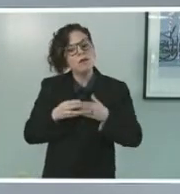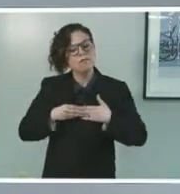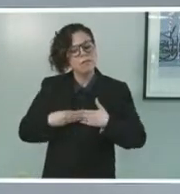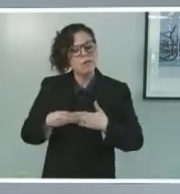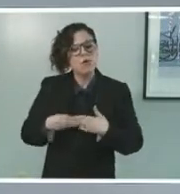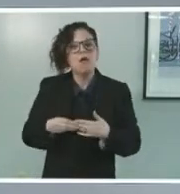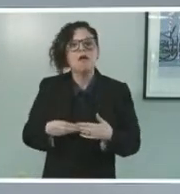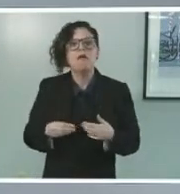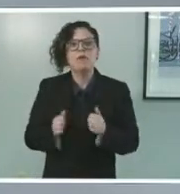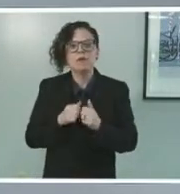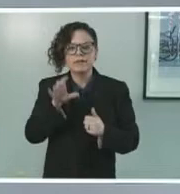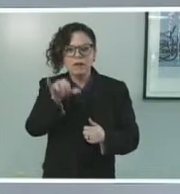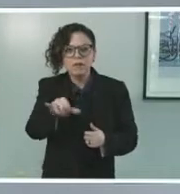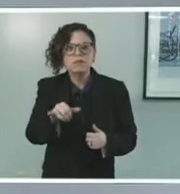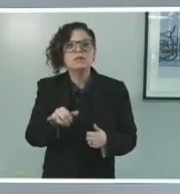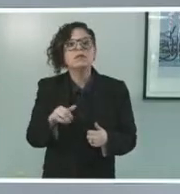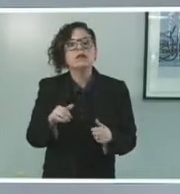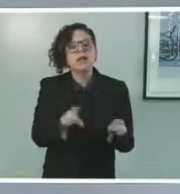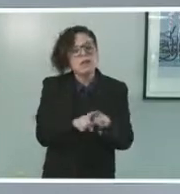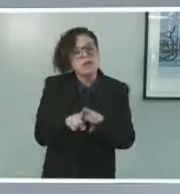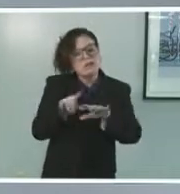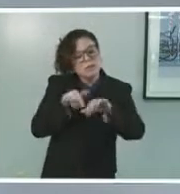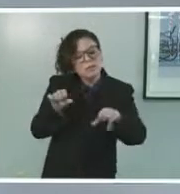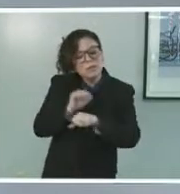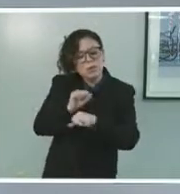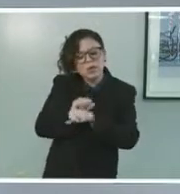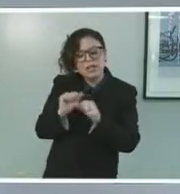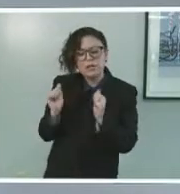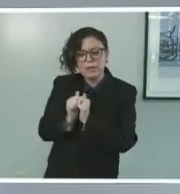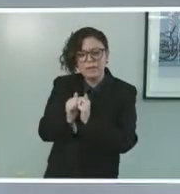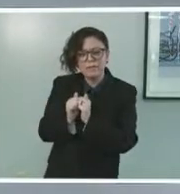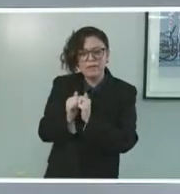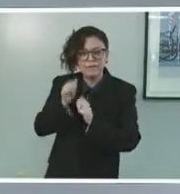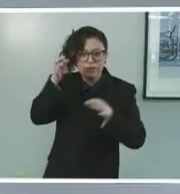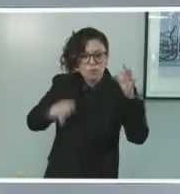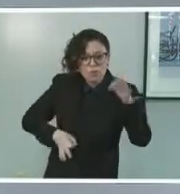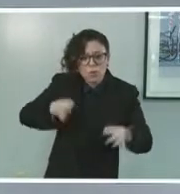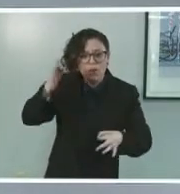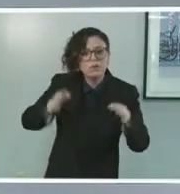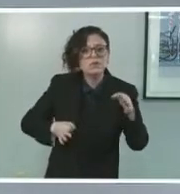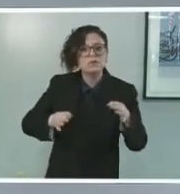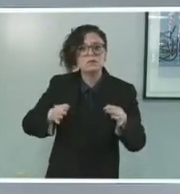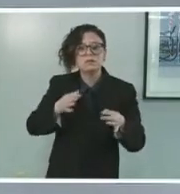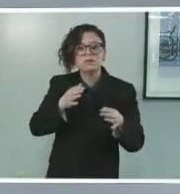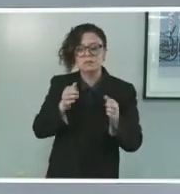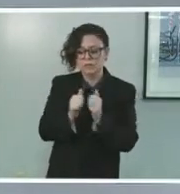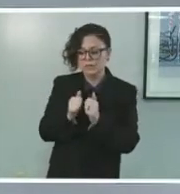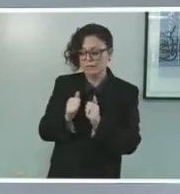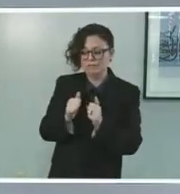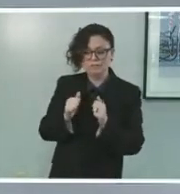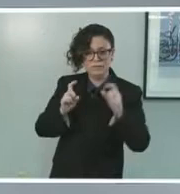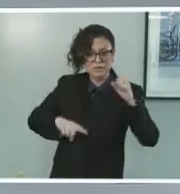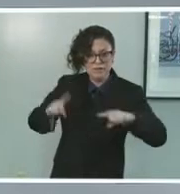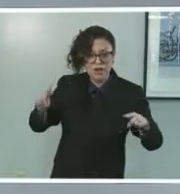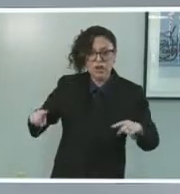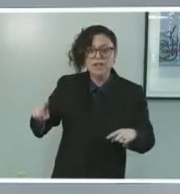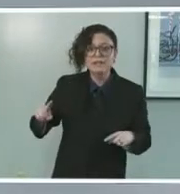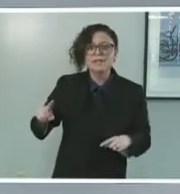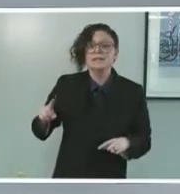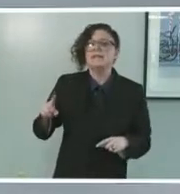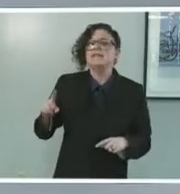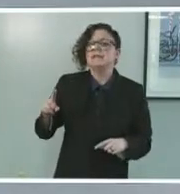be working hand in hand, as we've done, with the courts, with the judges specifically, to see how